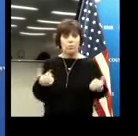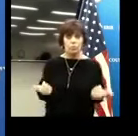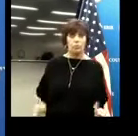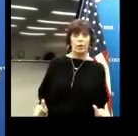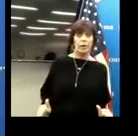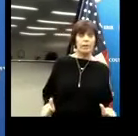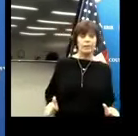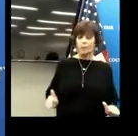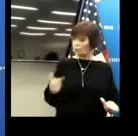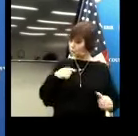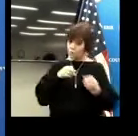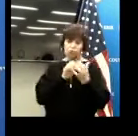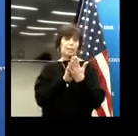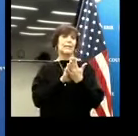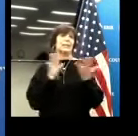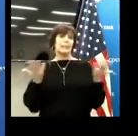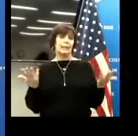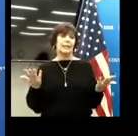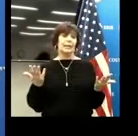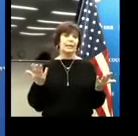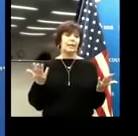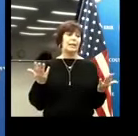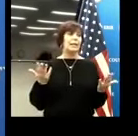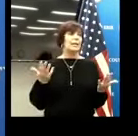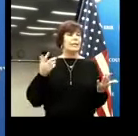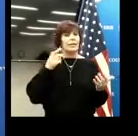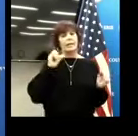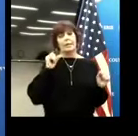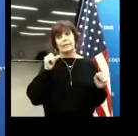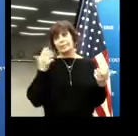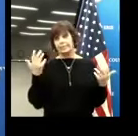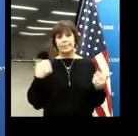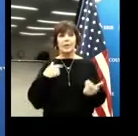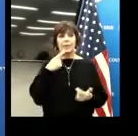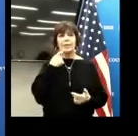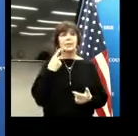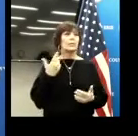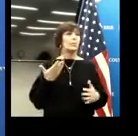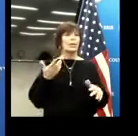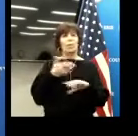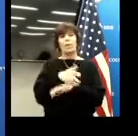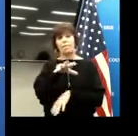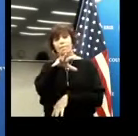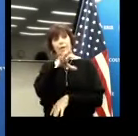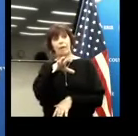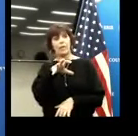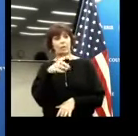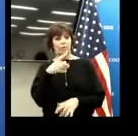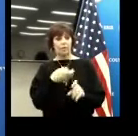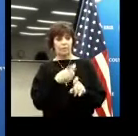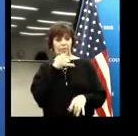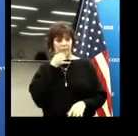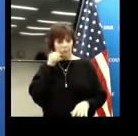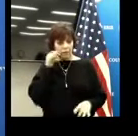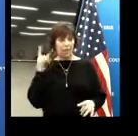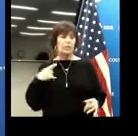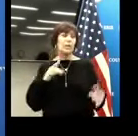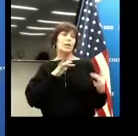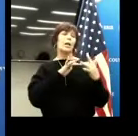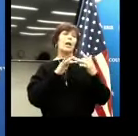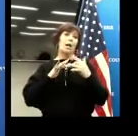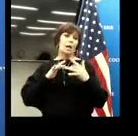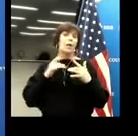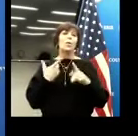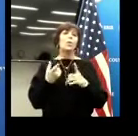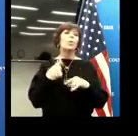worry about it. We're addressing this issue. We are, as you can say, I said over 500 new cases from yesterday alone. We literally went